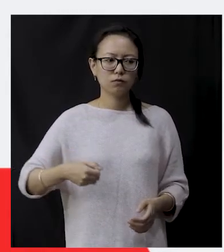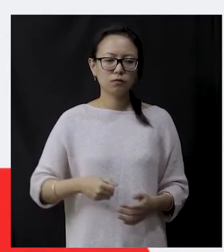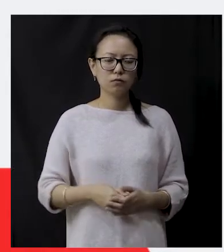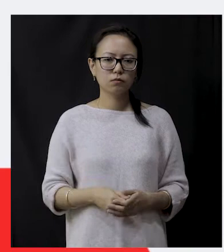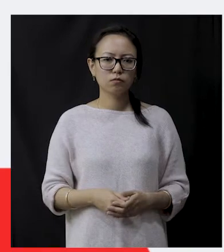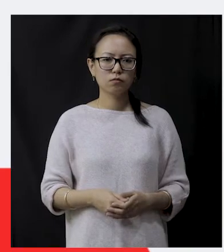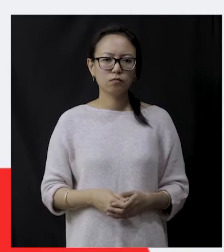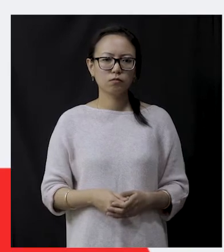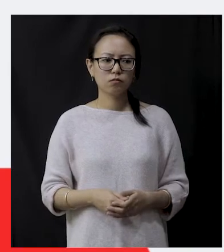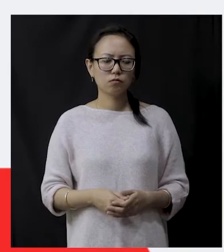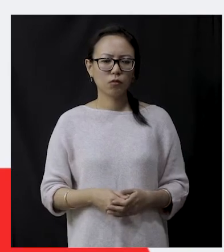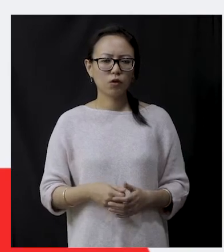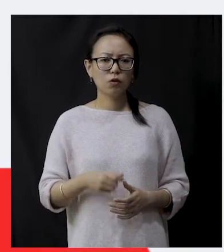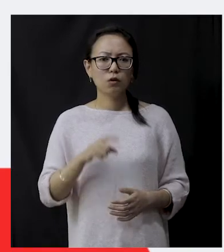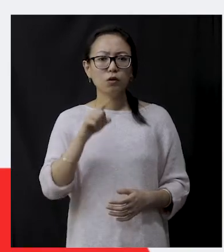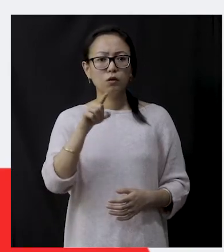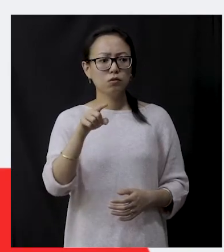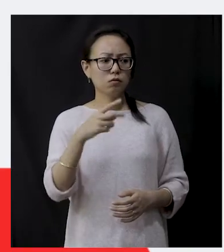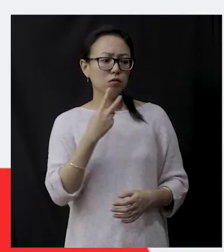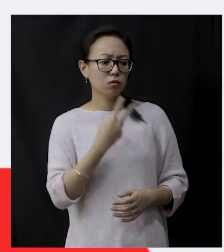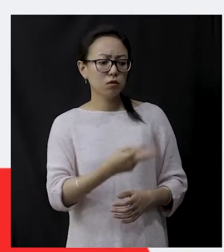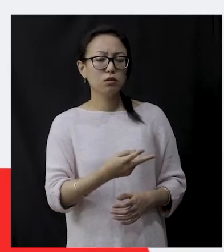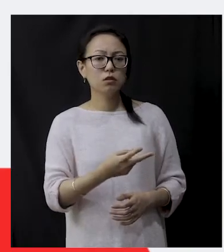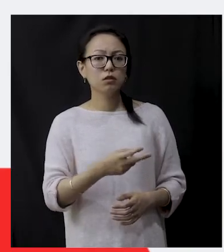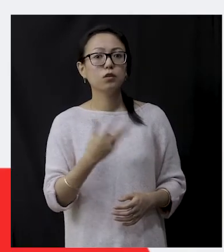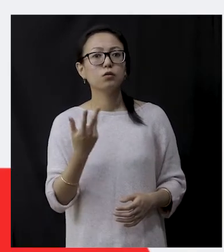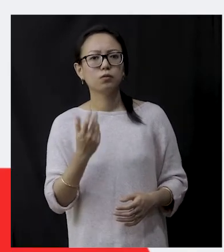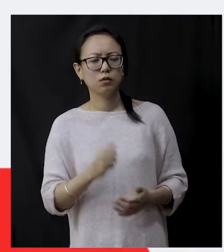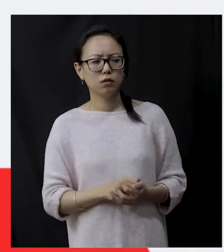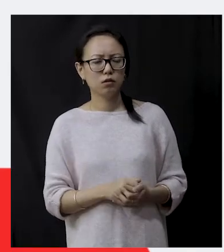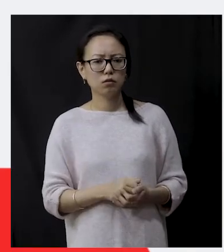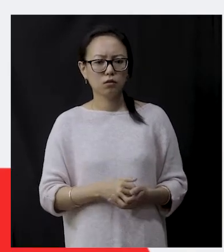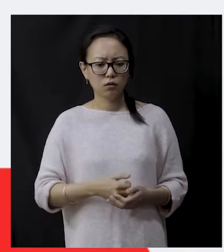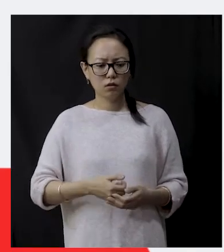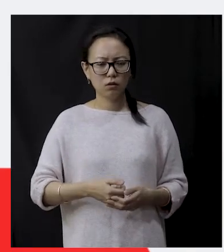will observe that only this side